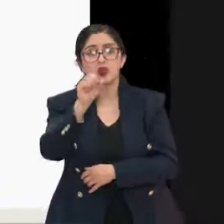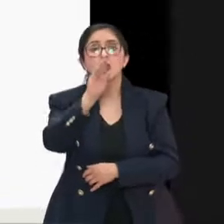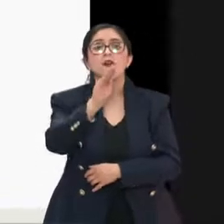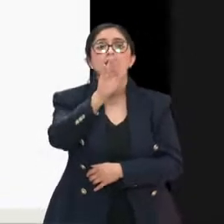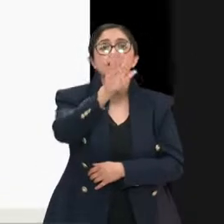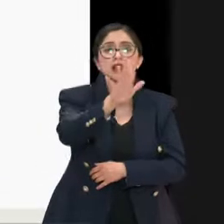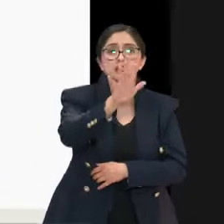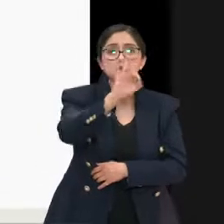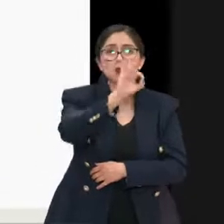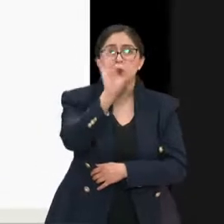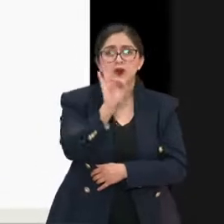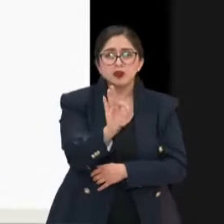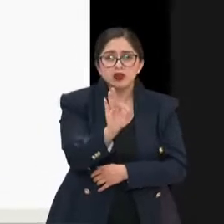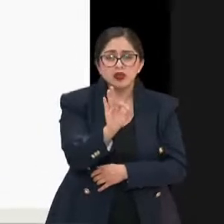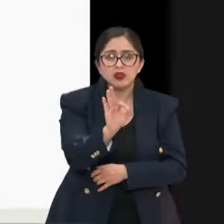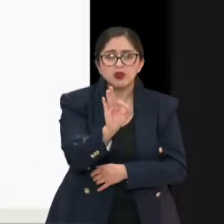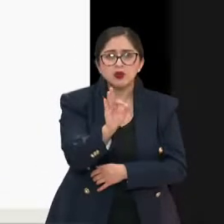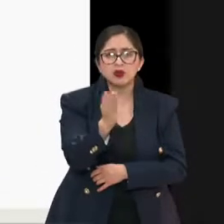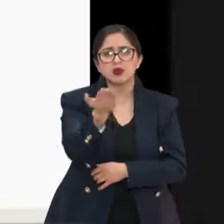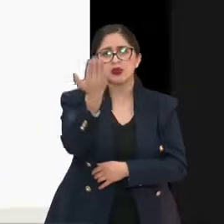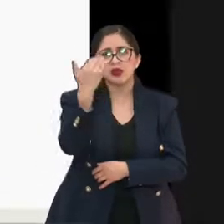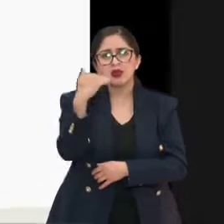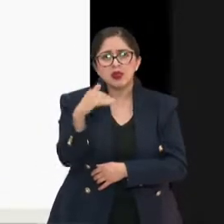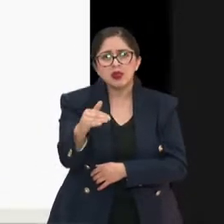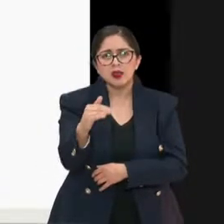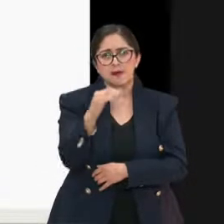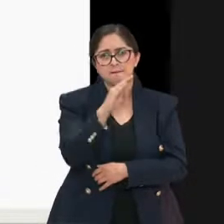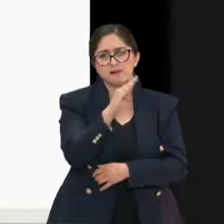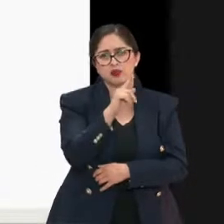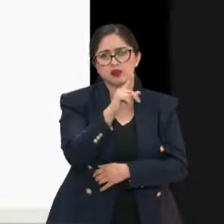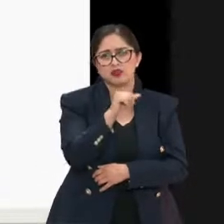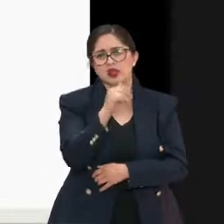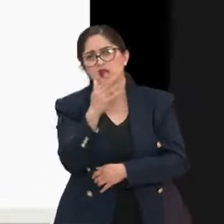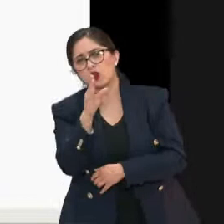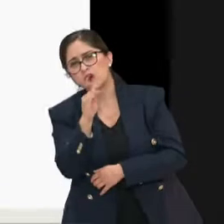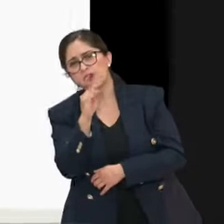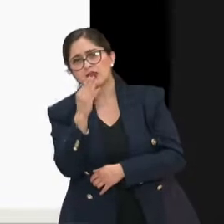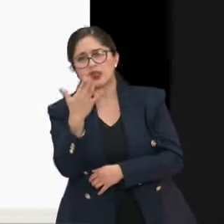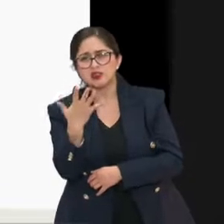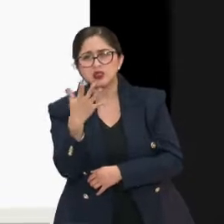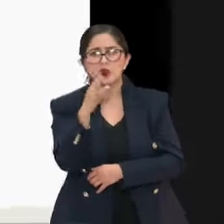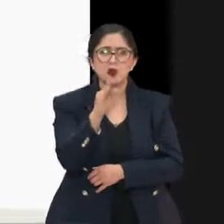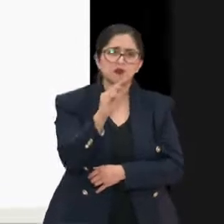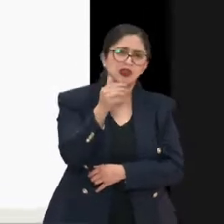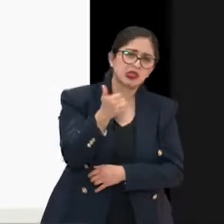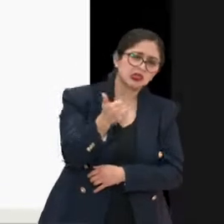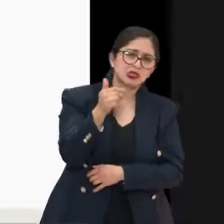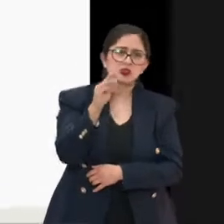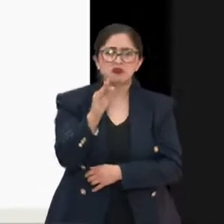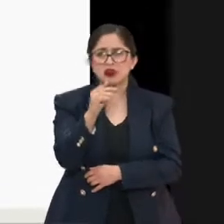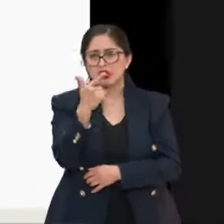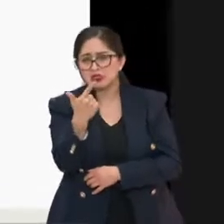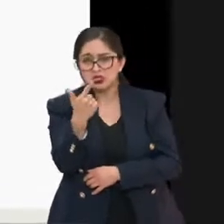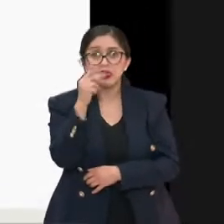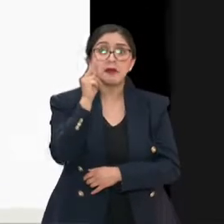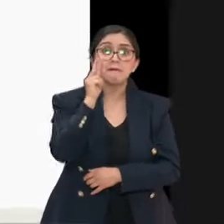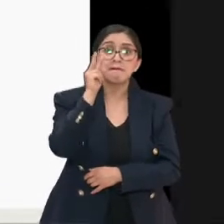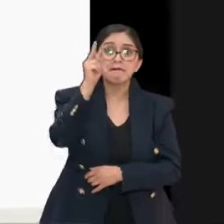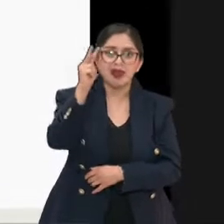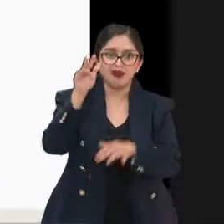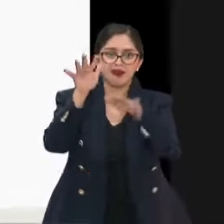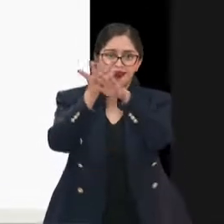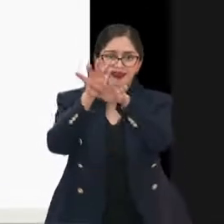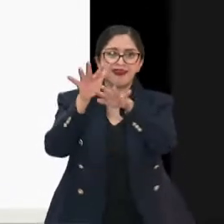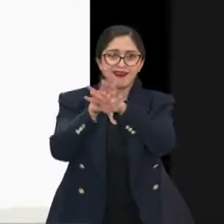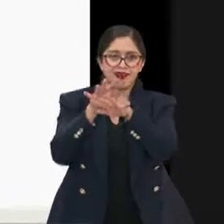province, 96% from Más and 95 ethnicity. In Bautista Saavedra, 95, 97.